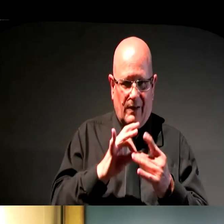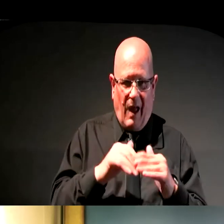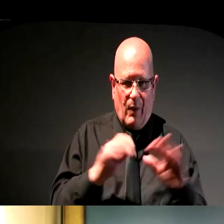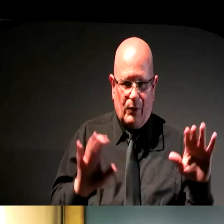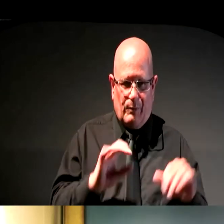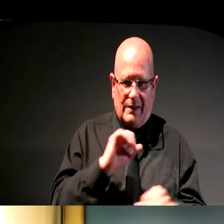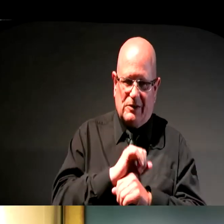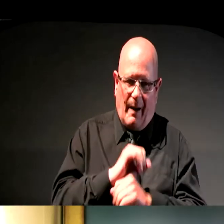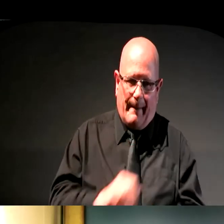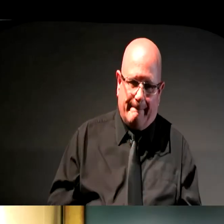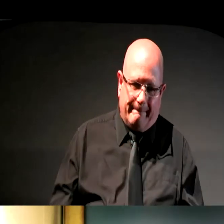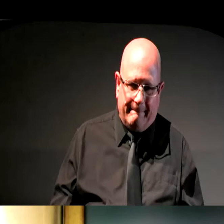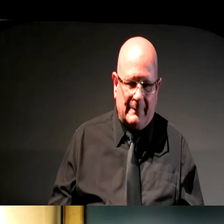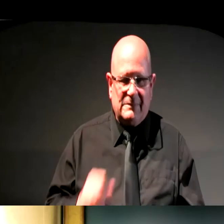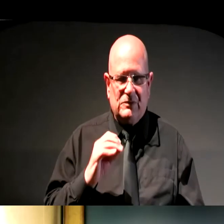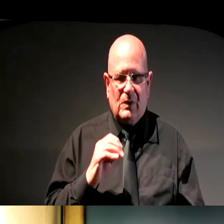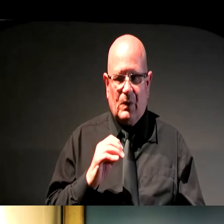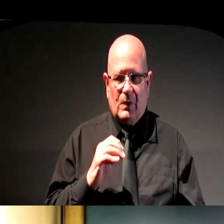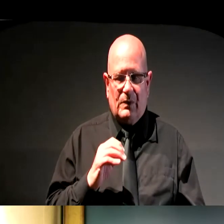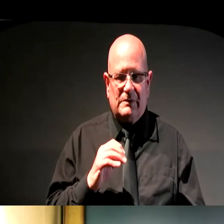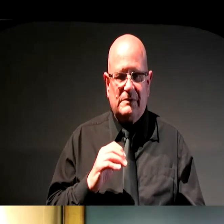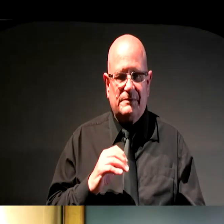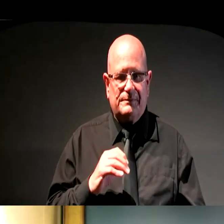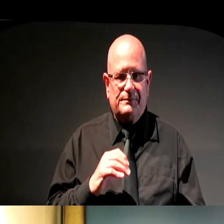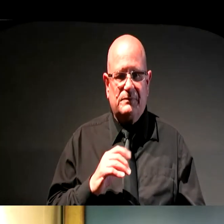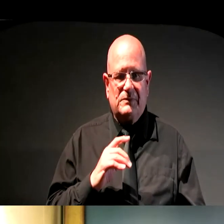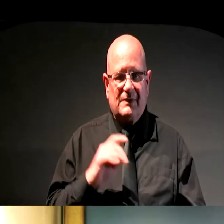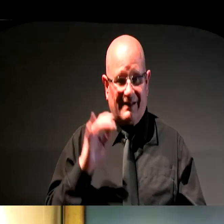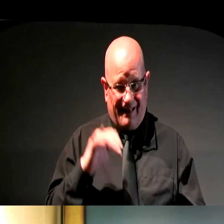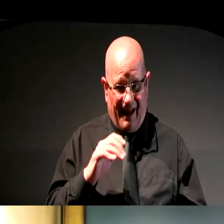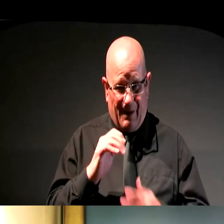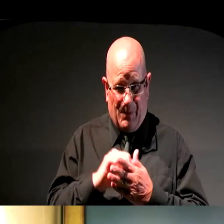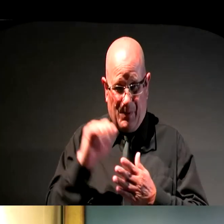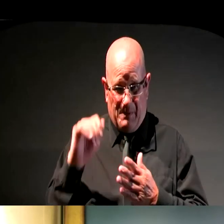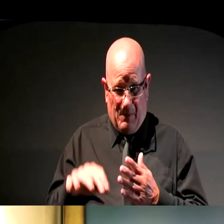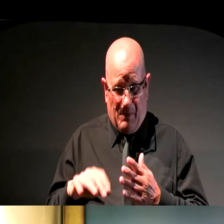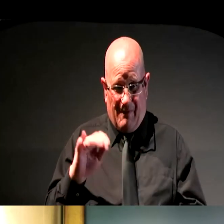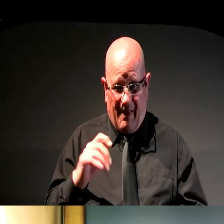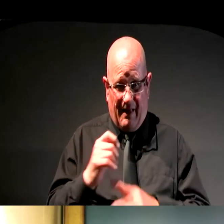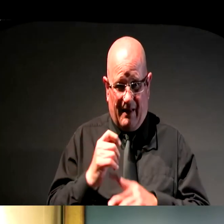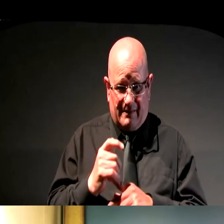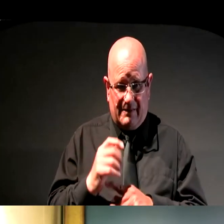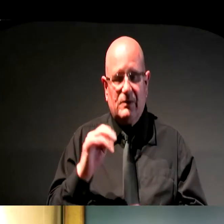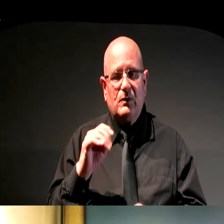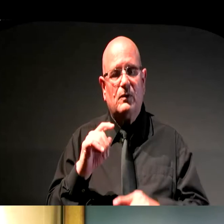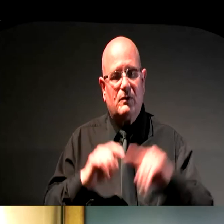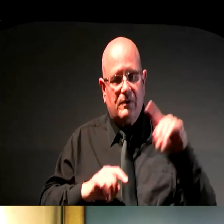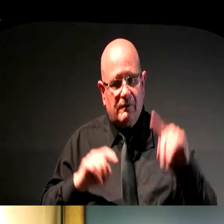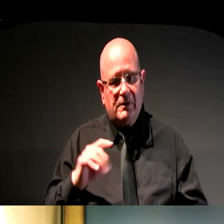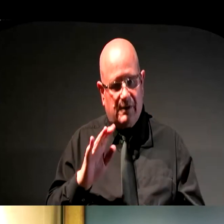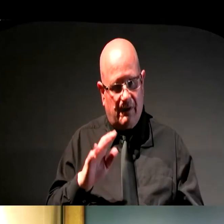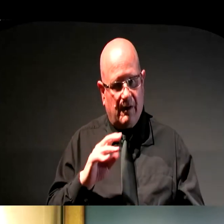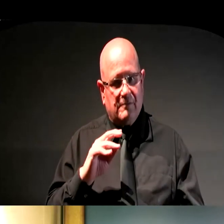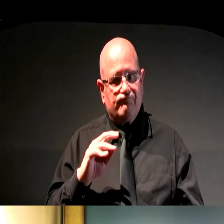job. And so just if you could remove that piece and just get to know the person and their output, what